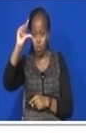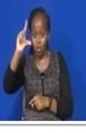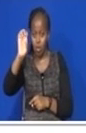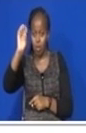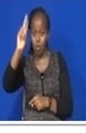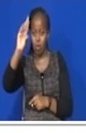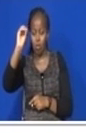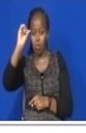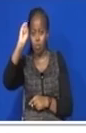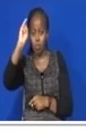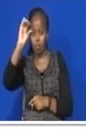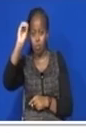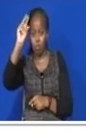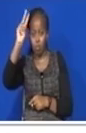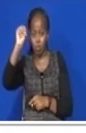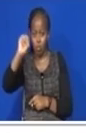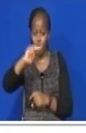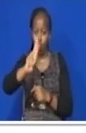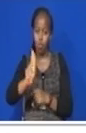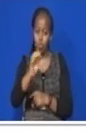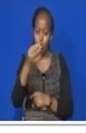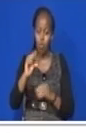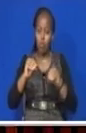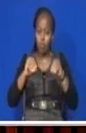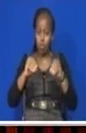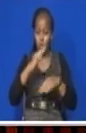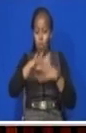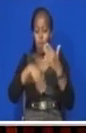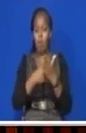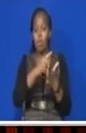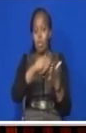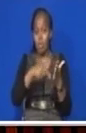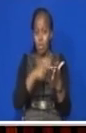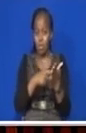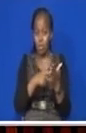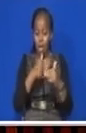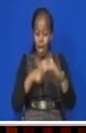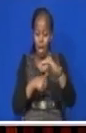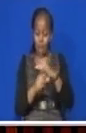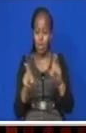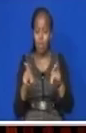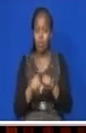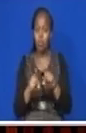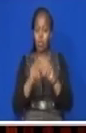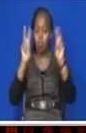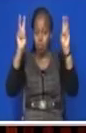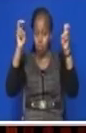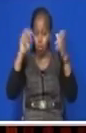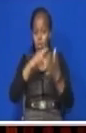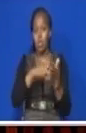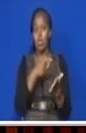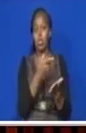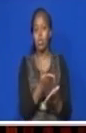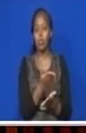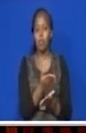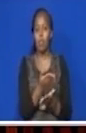soil, all these are under one big topic we are calling physical environment. So when you are doing